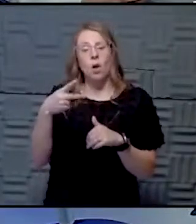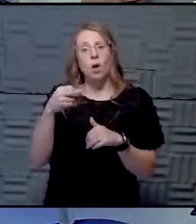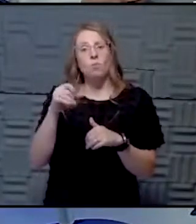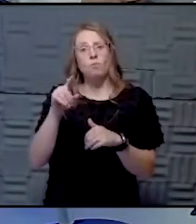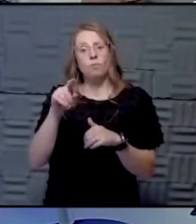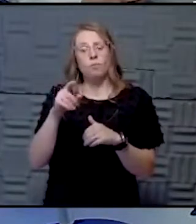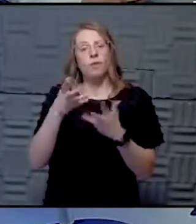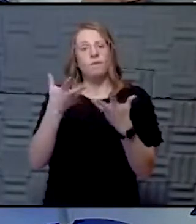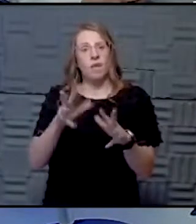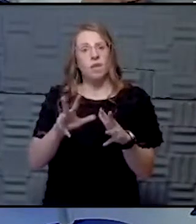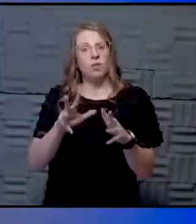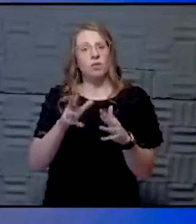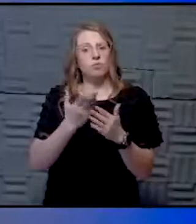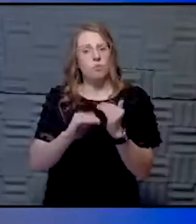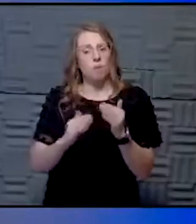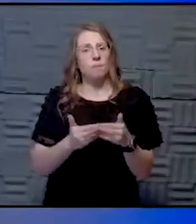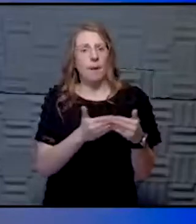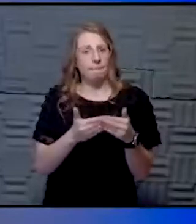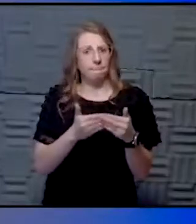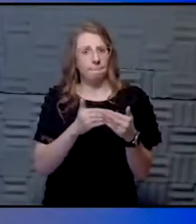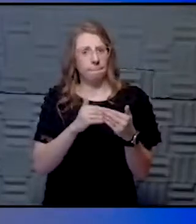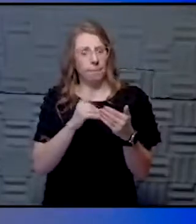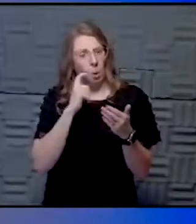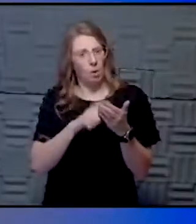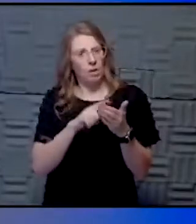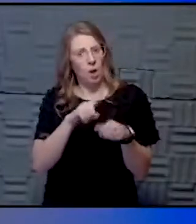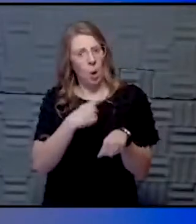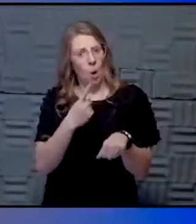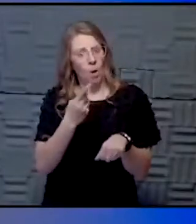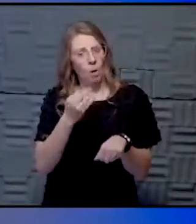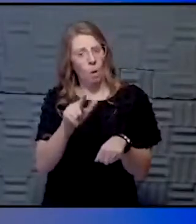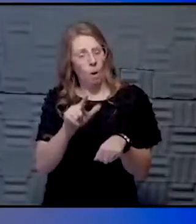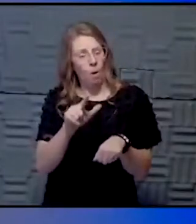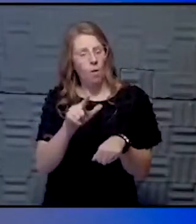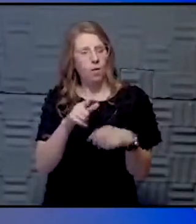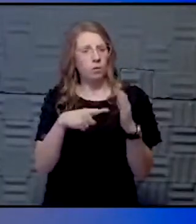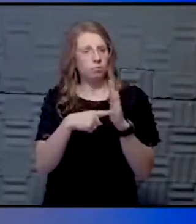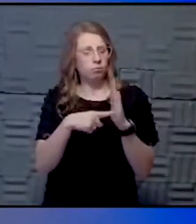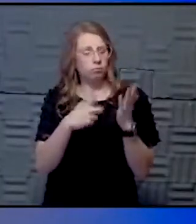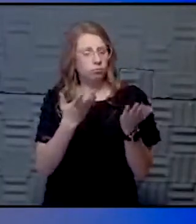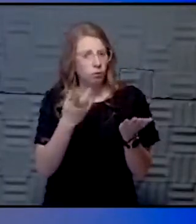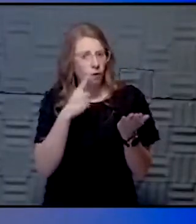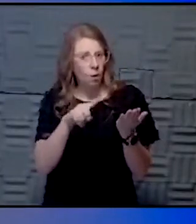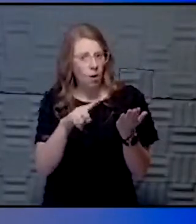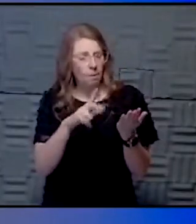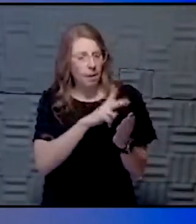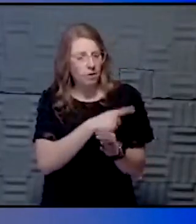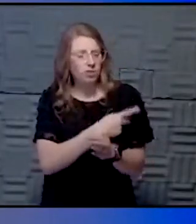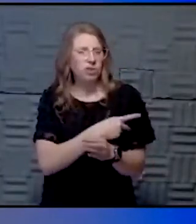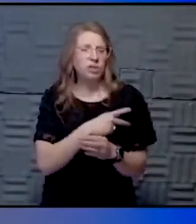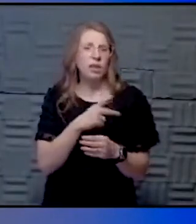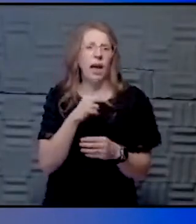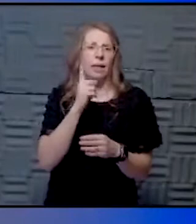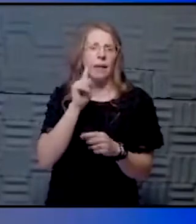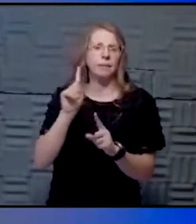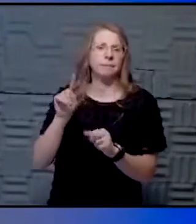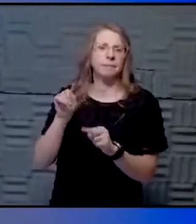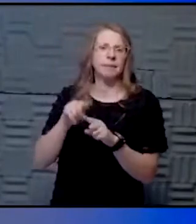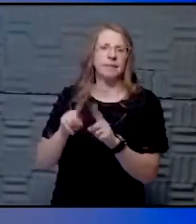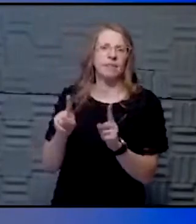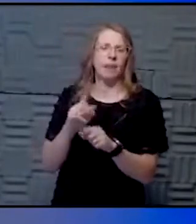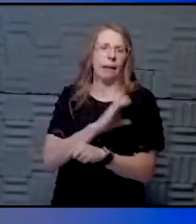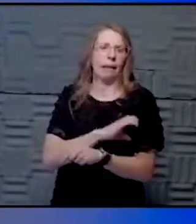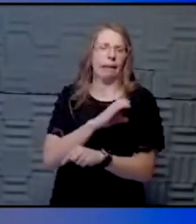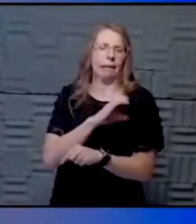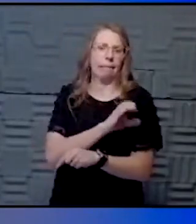patients? Not necessarily per se. I think that they're probably, you know, into other clinics. Right. I'm